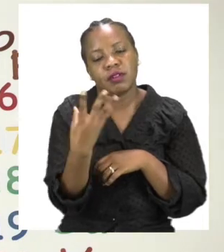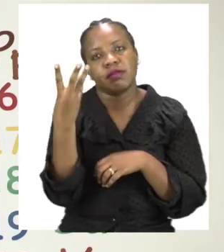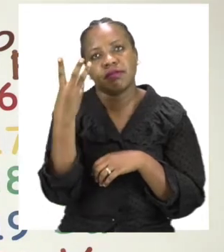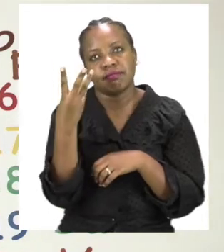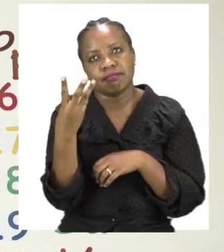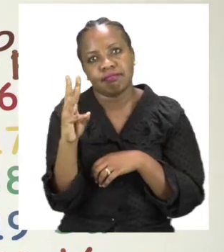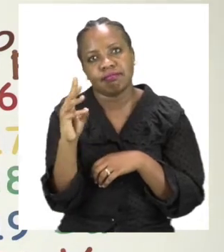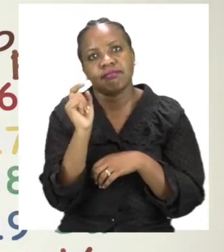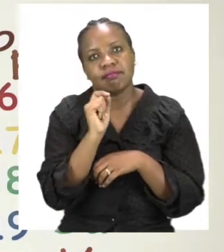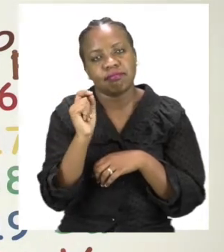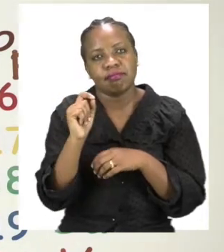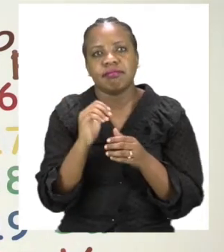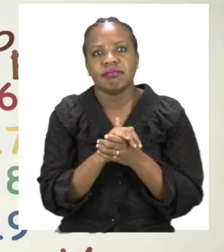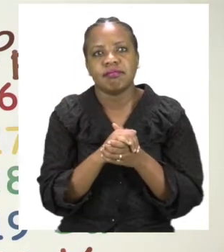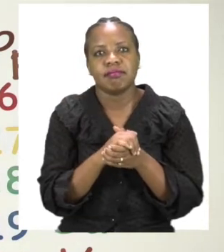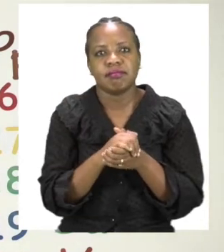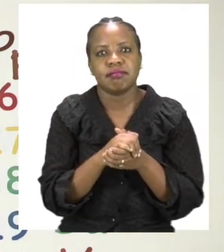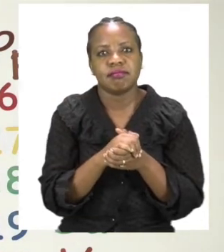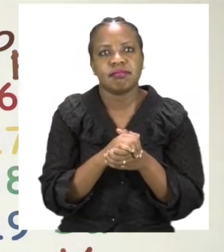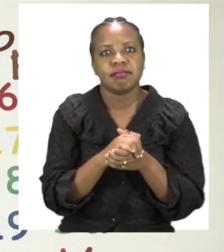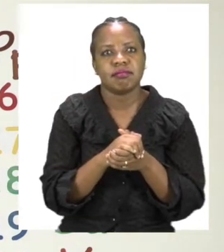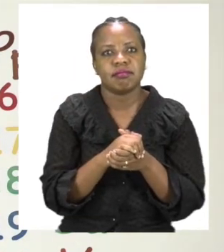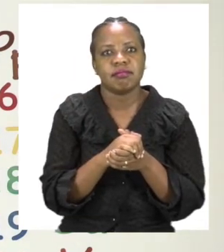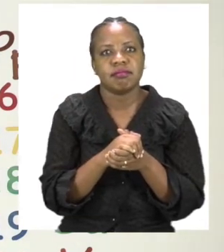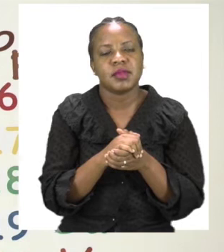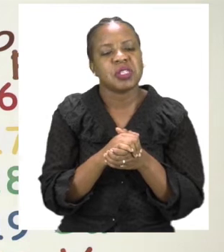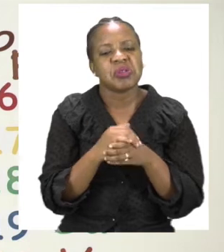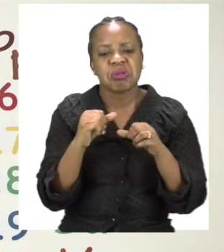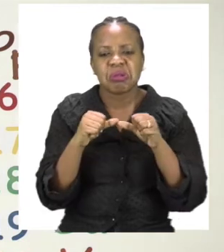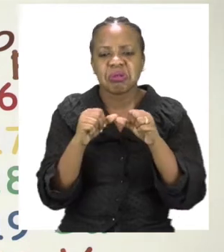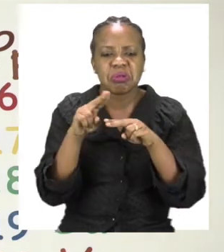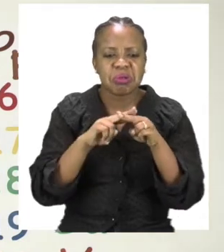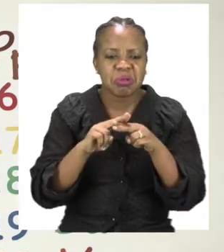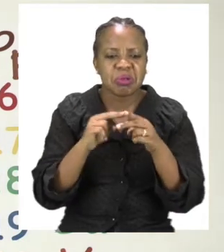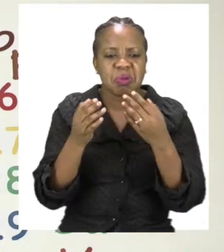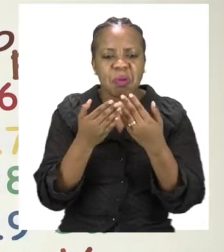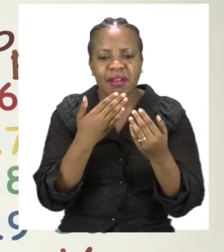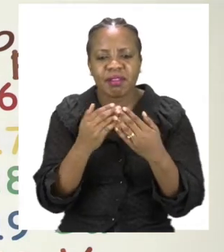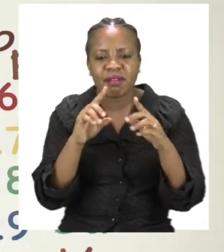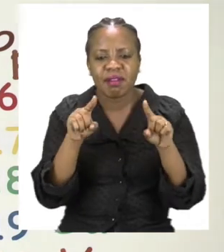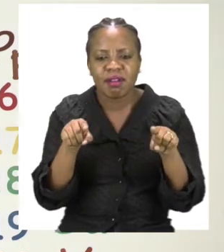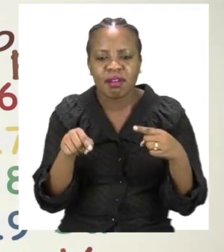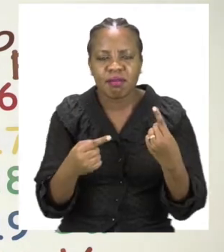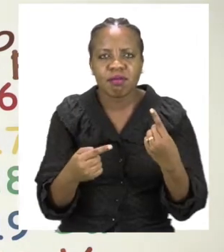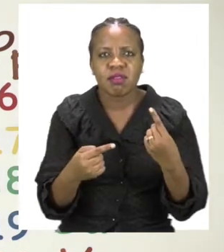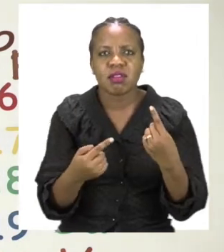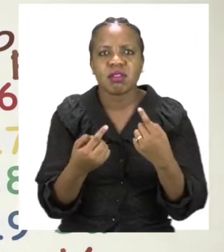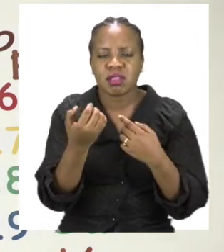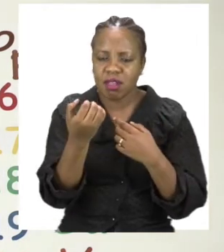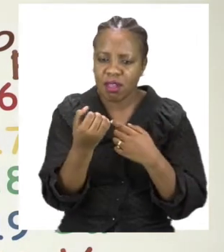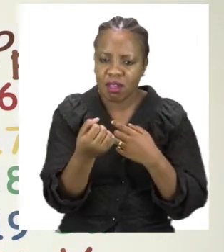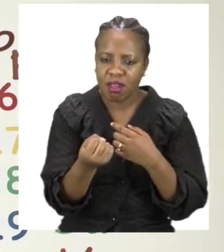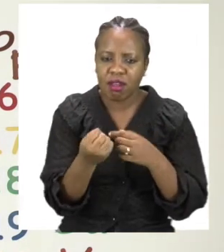Now remember, boys and girls, you can also continue with your counters if you have enough. But if you don't have enough counters and